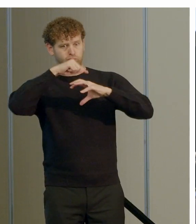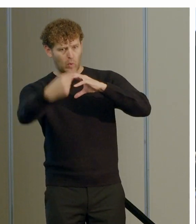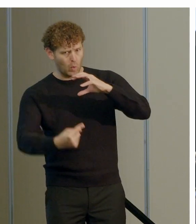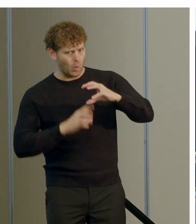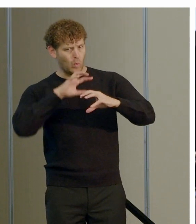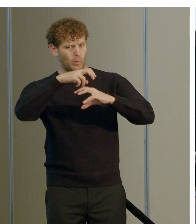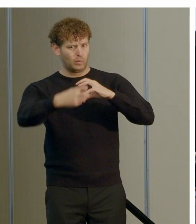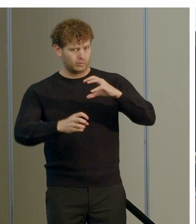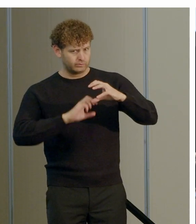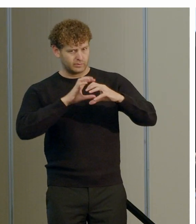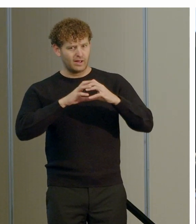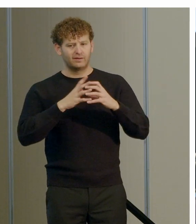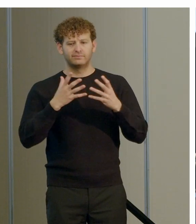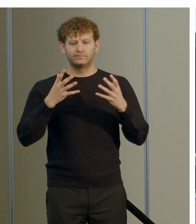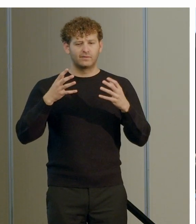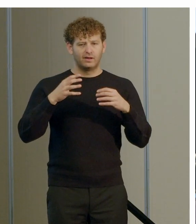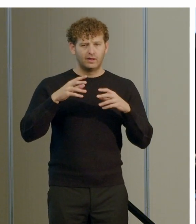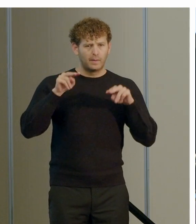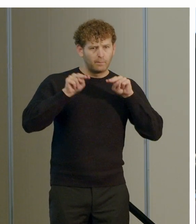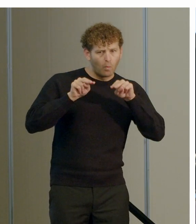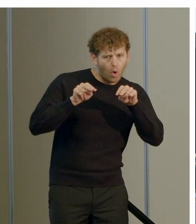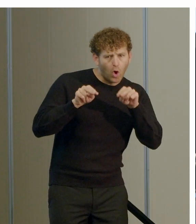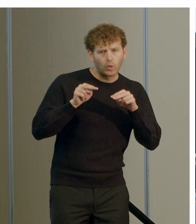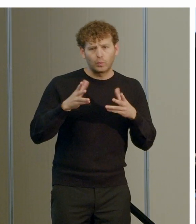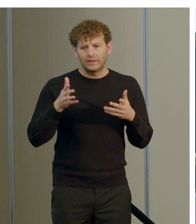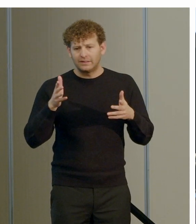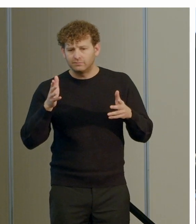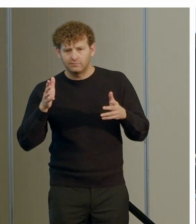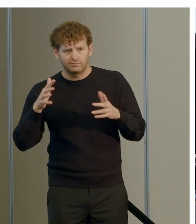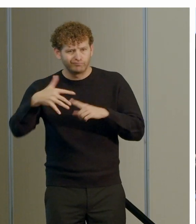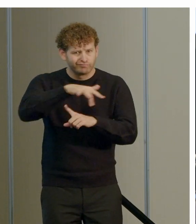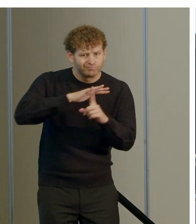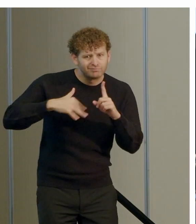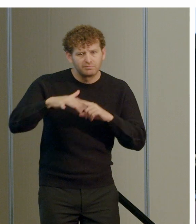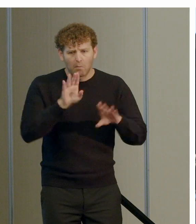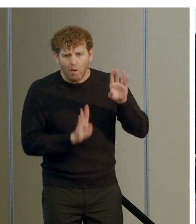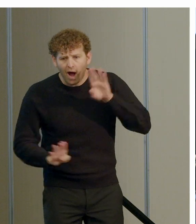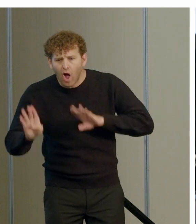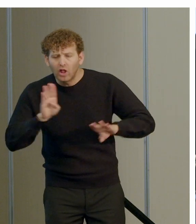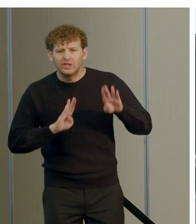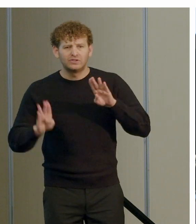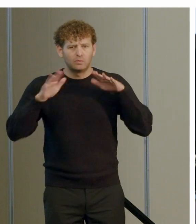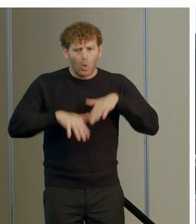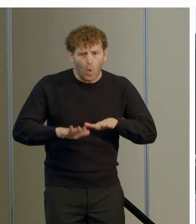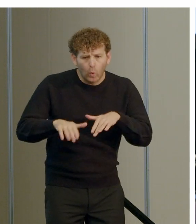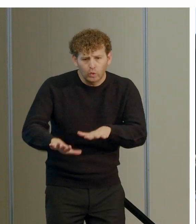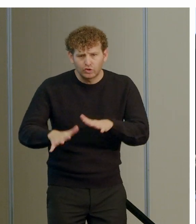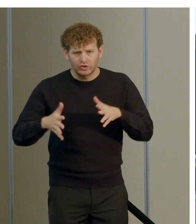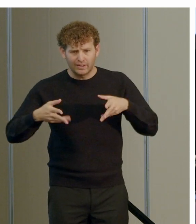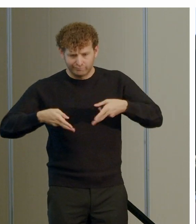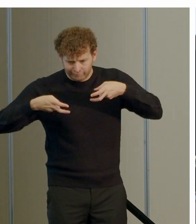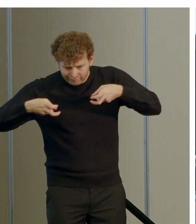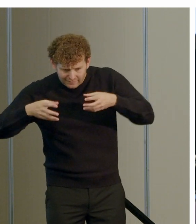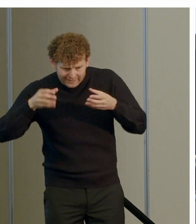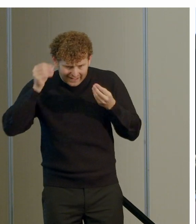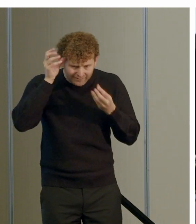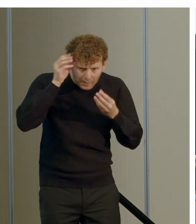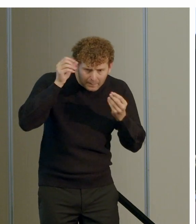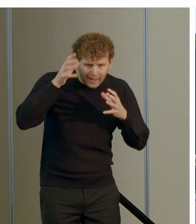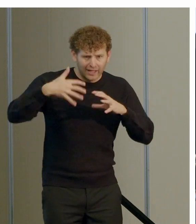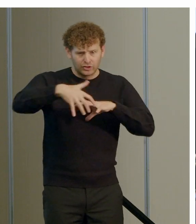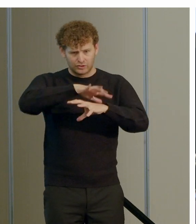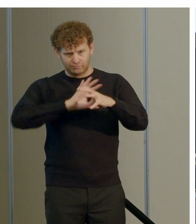the ocean, which is super cool. We're getting all of that information in. So there are lots of things going on. And thank